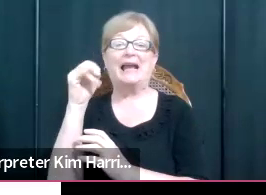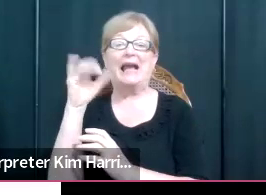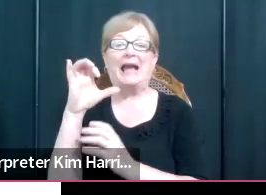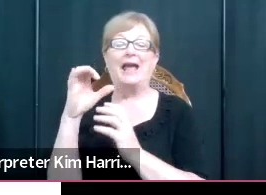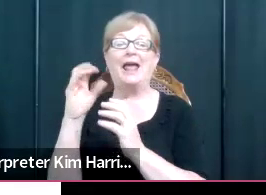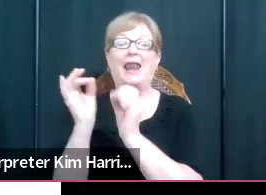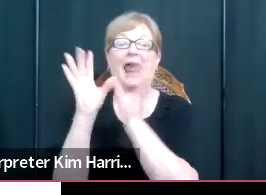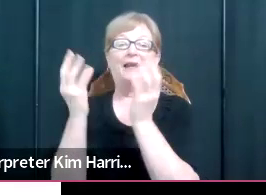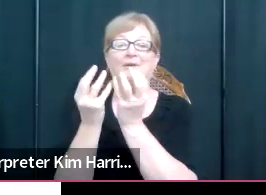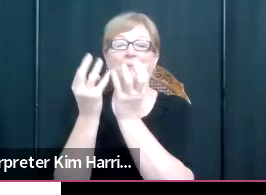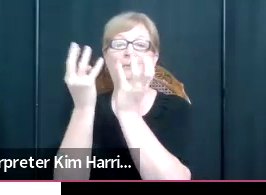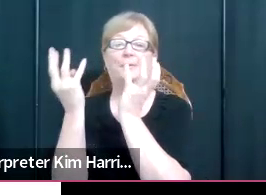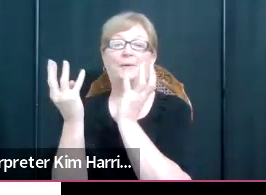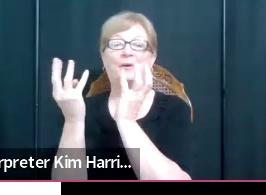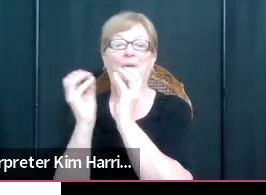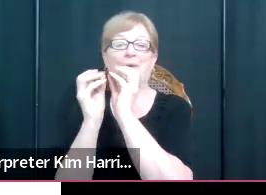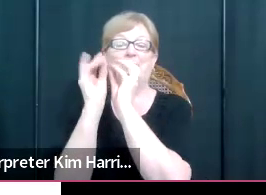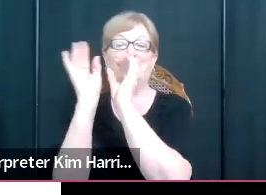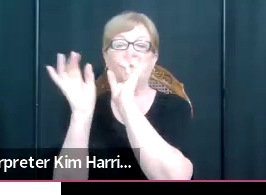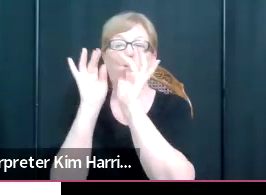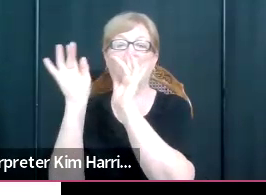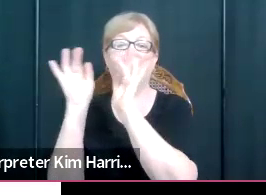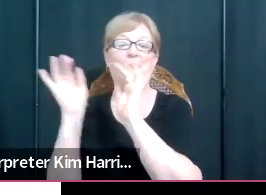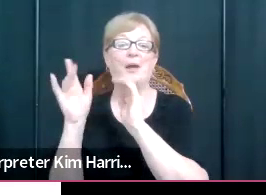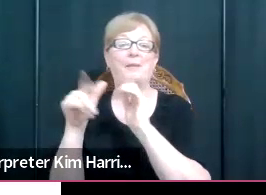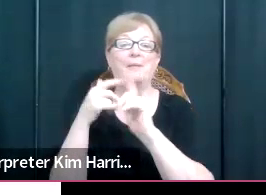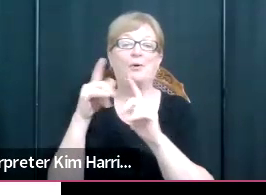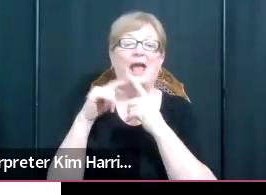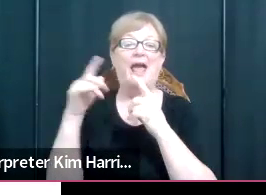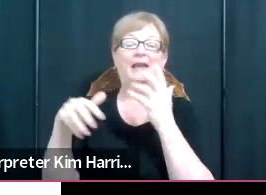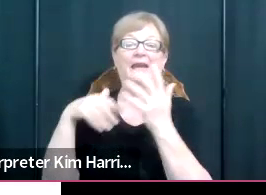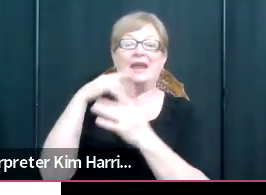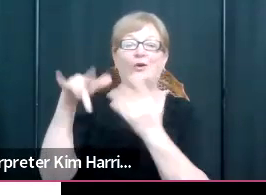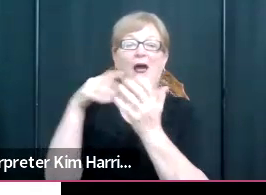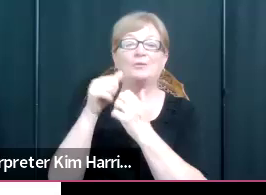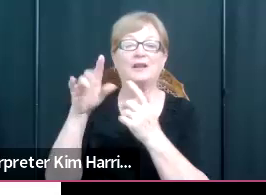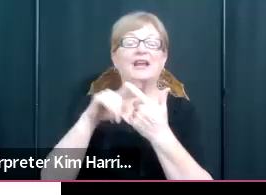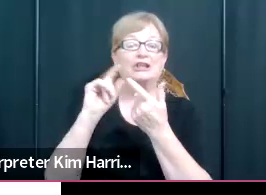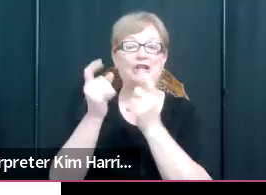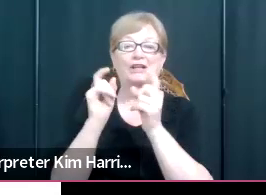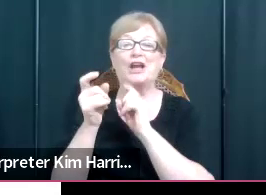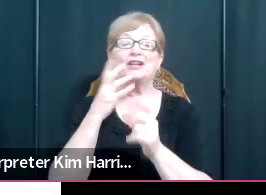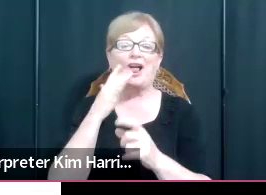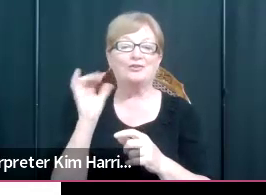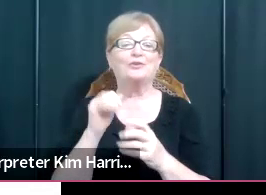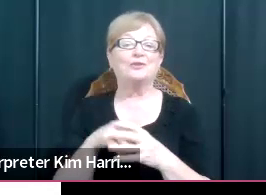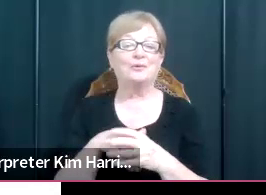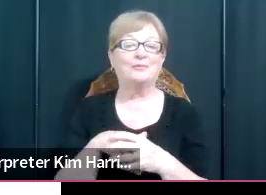that is switch adapted, again, so folks can interact with it that way, and it does change colors too.